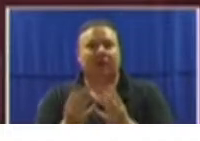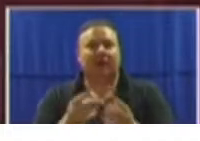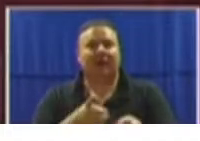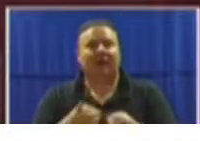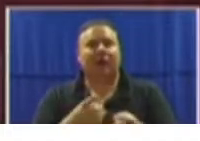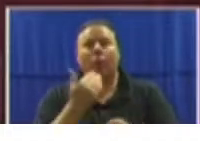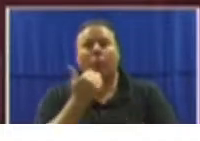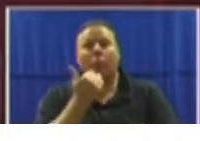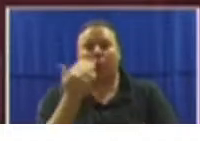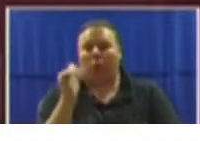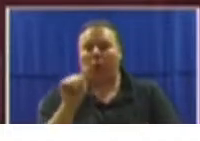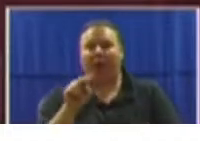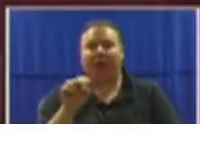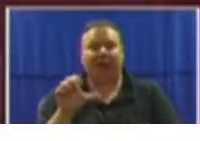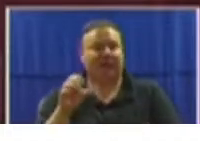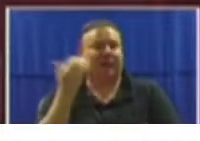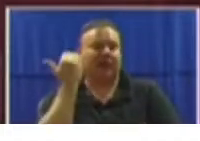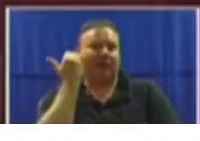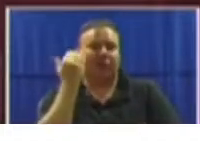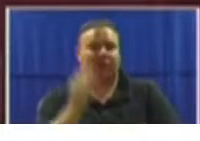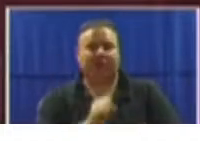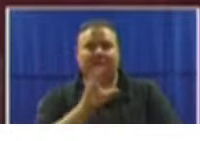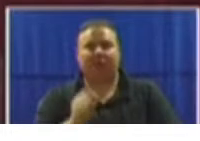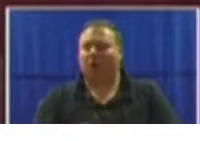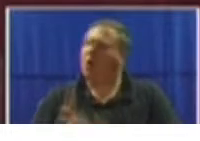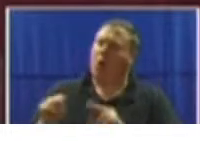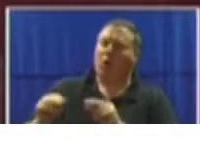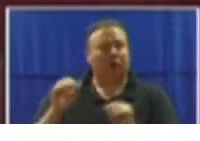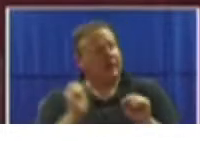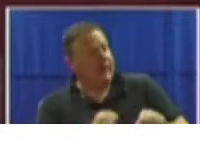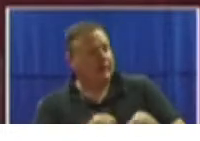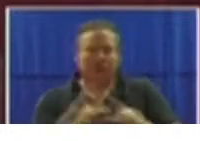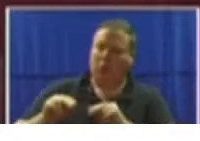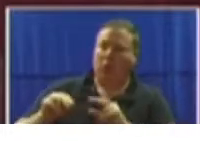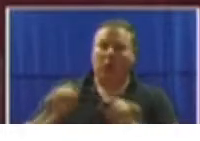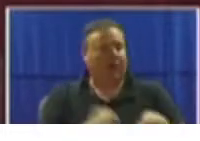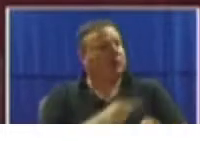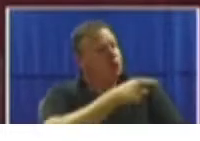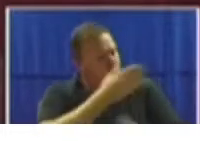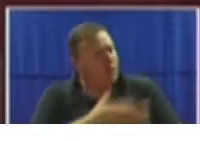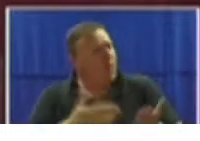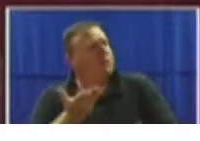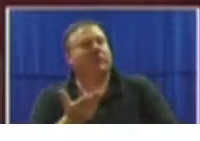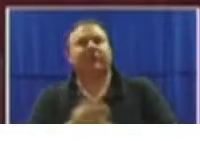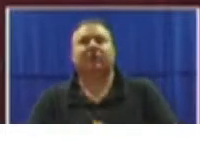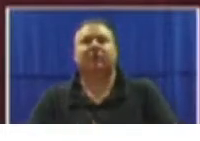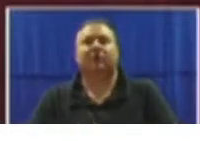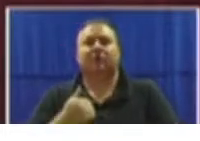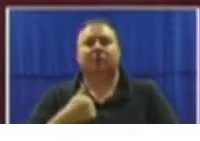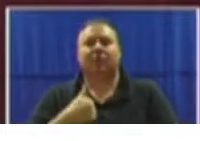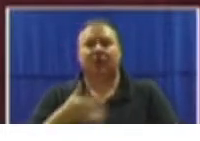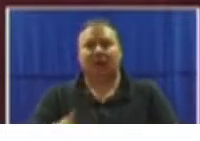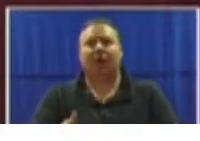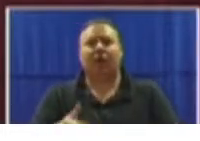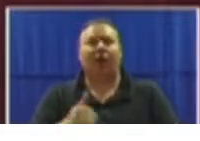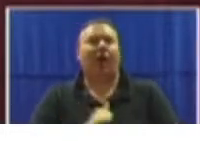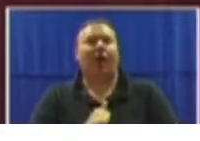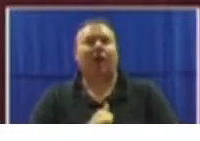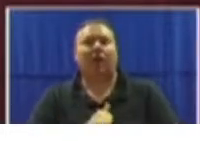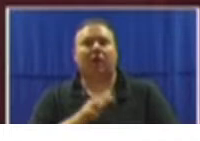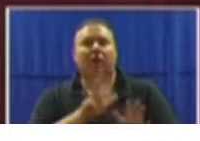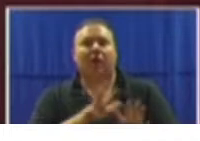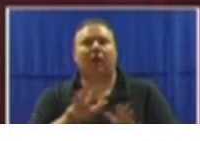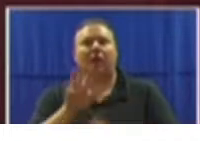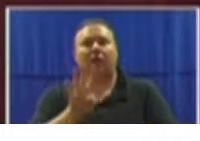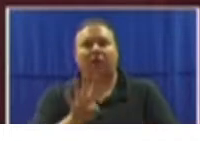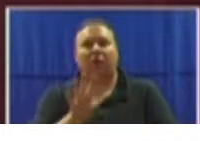as the government of South Africa. Yes, it does. Yes, it does, and you're part of it. I was fortunate to be here in 1994